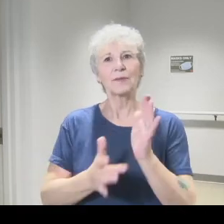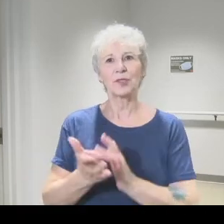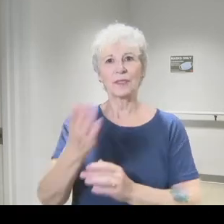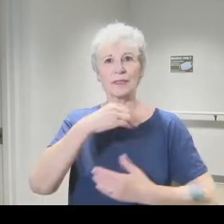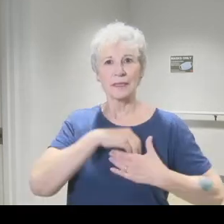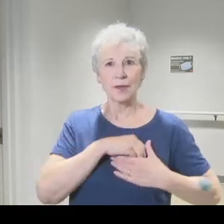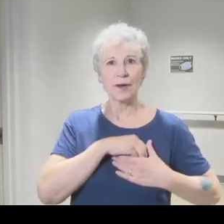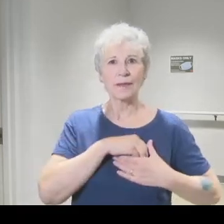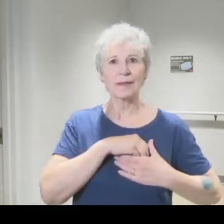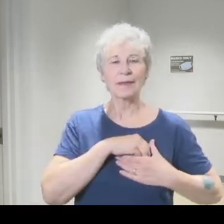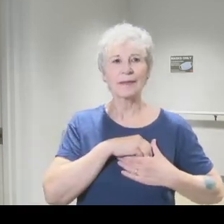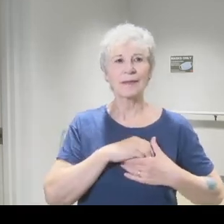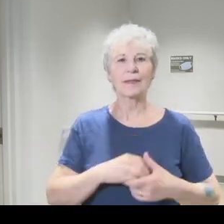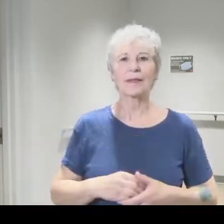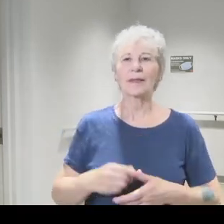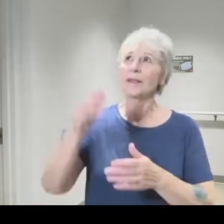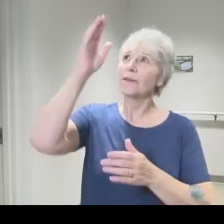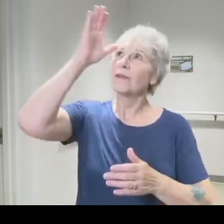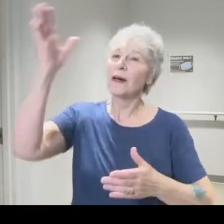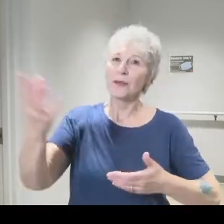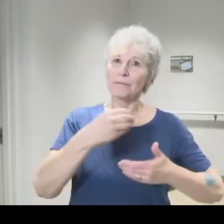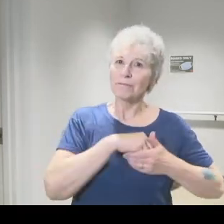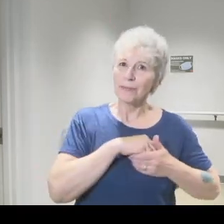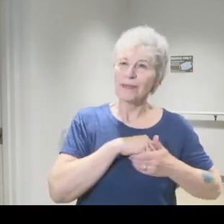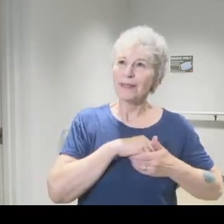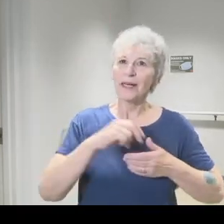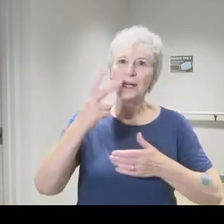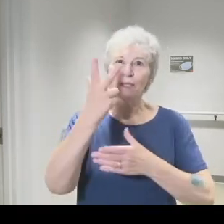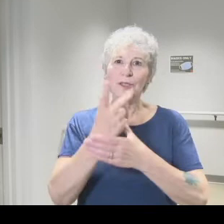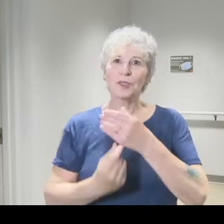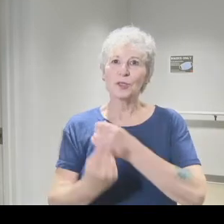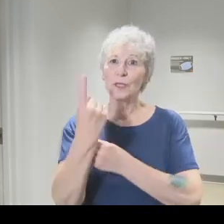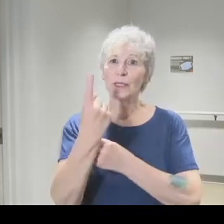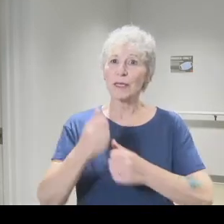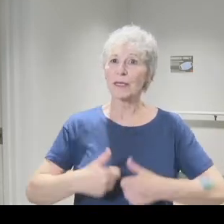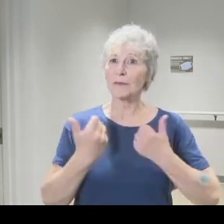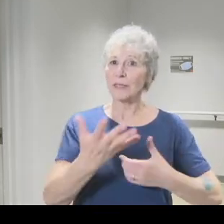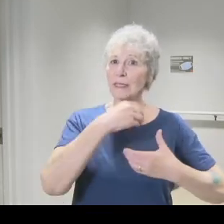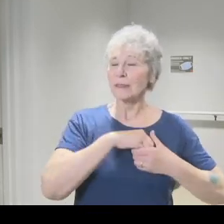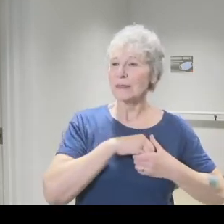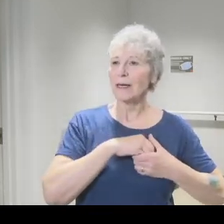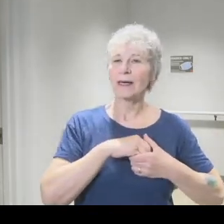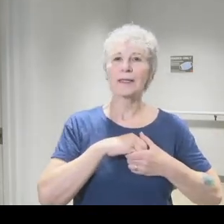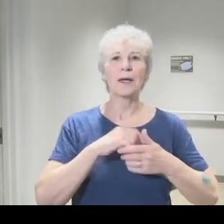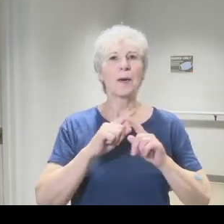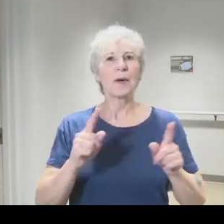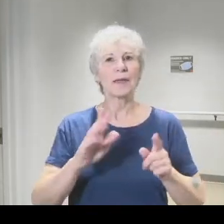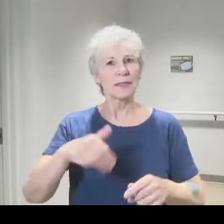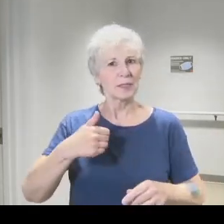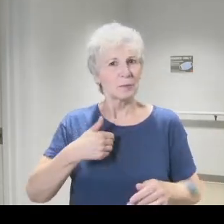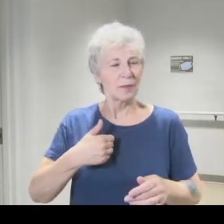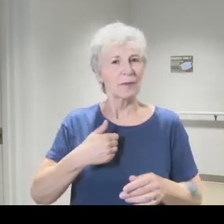their heart. All the believers have the Father in their heart. The Trinity lives within us. but it's the Holy Spirit's job to